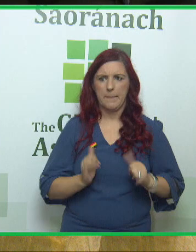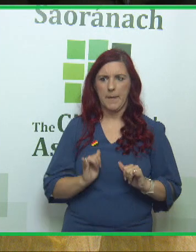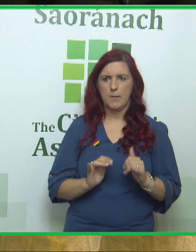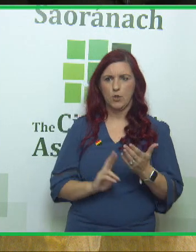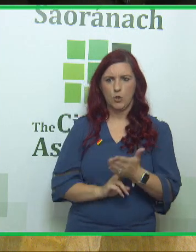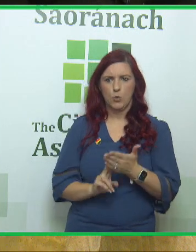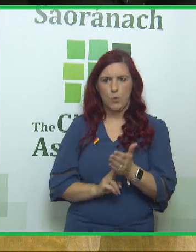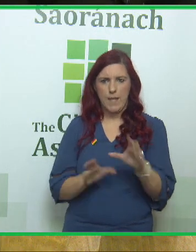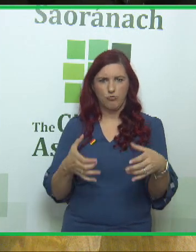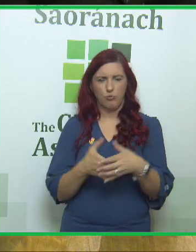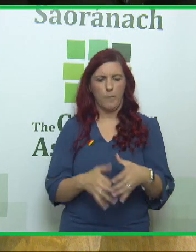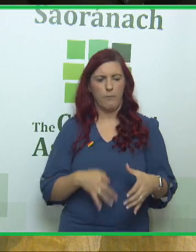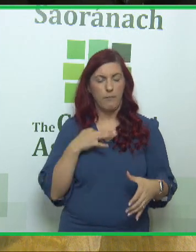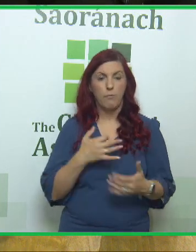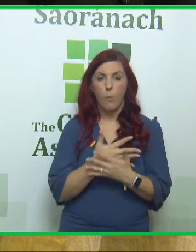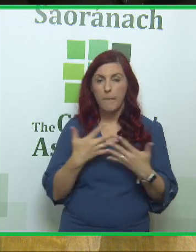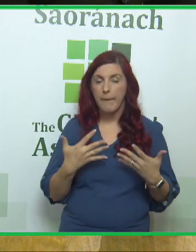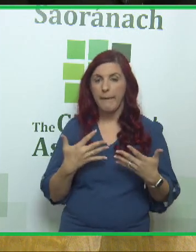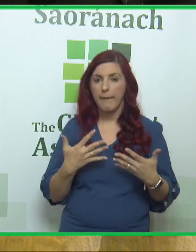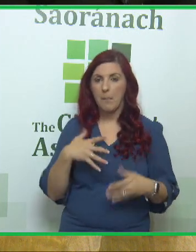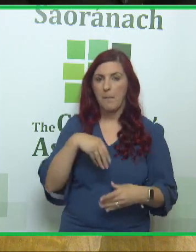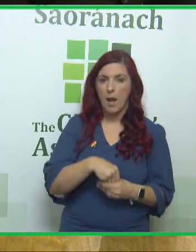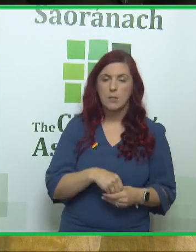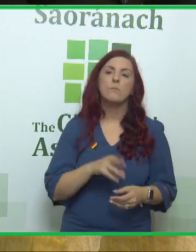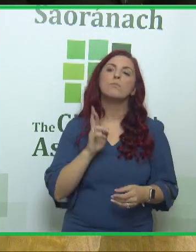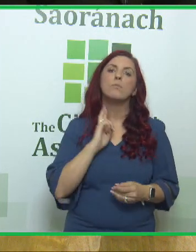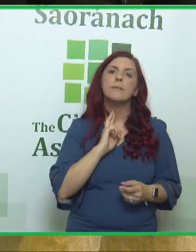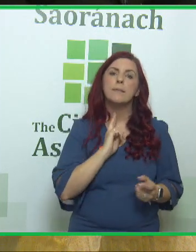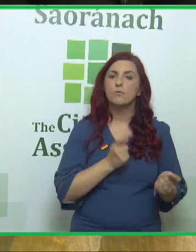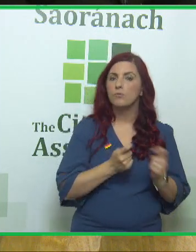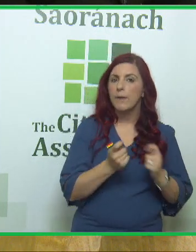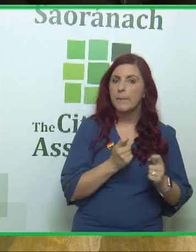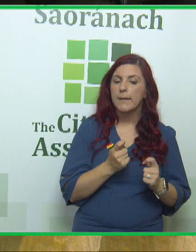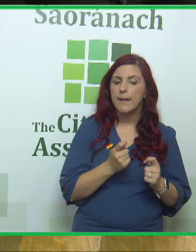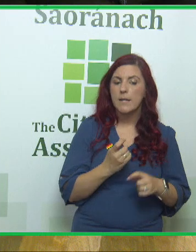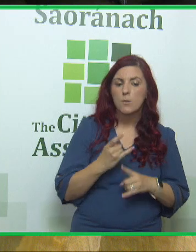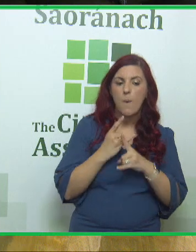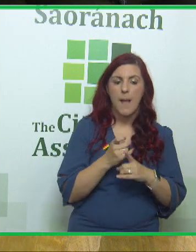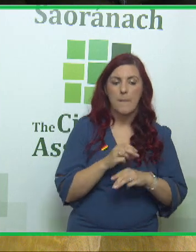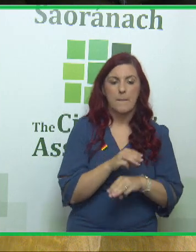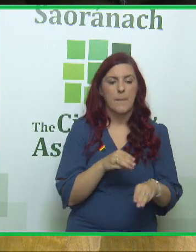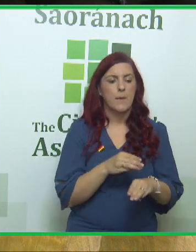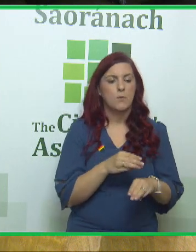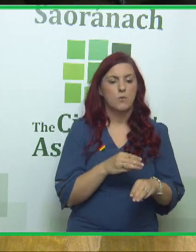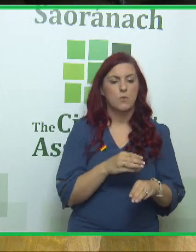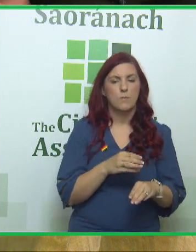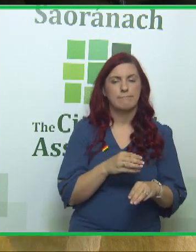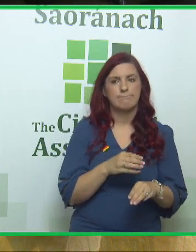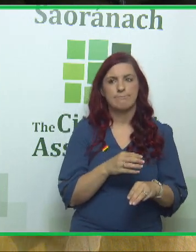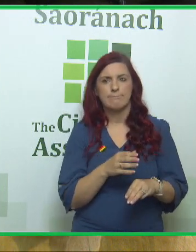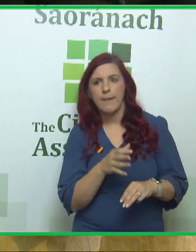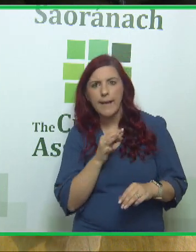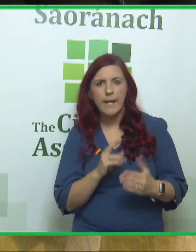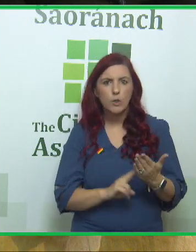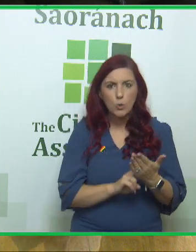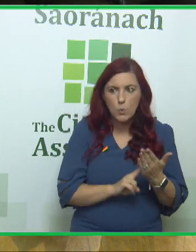of groups. So a big part of residential treatment is to help people just make